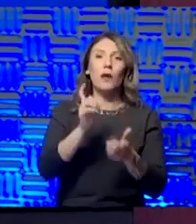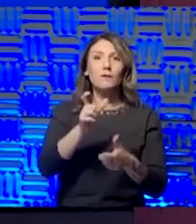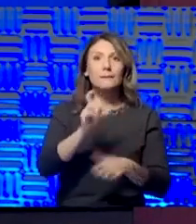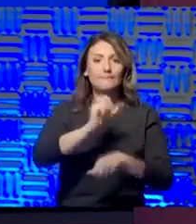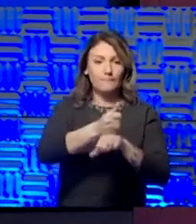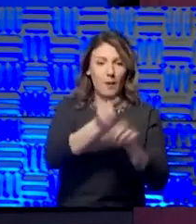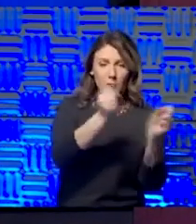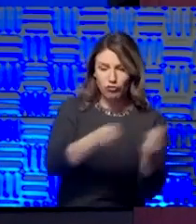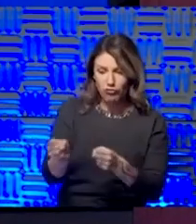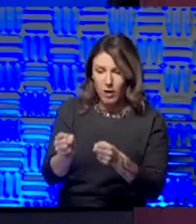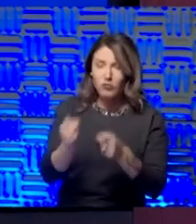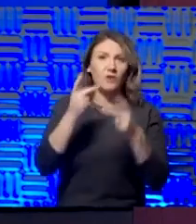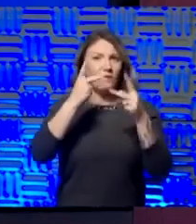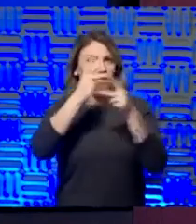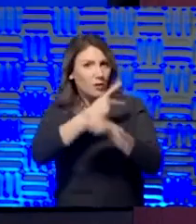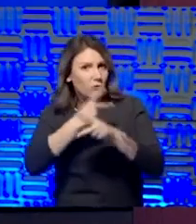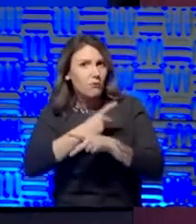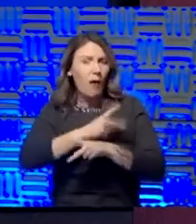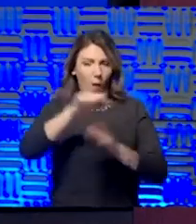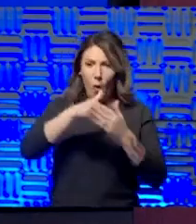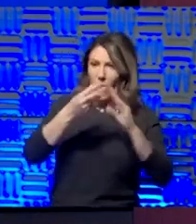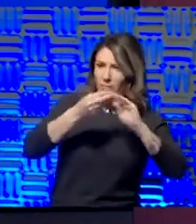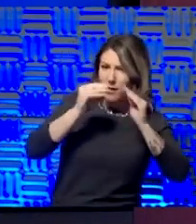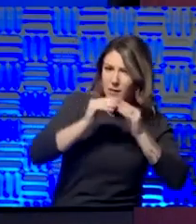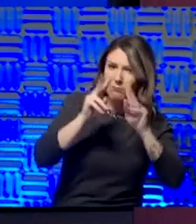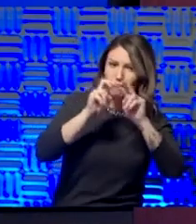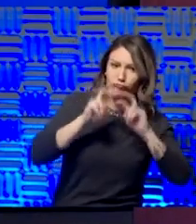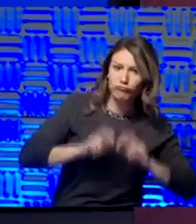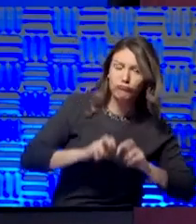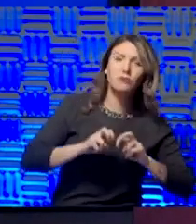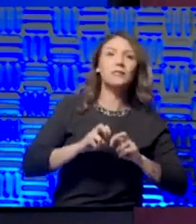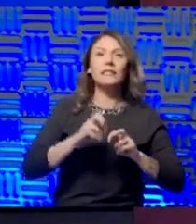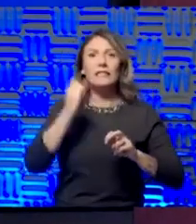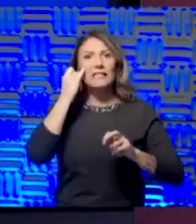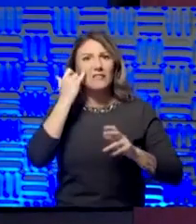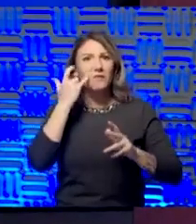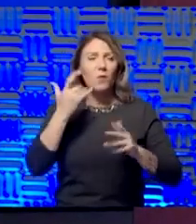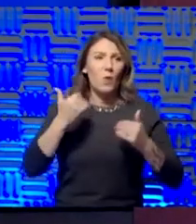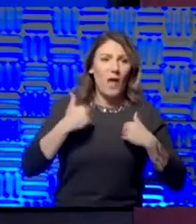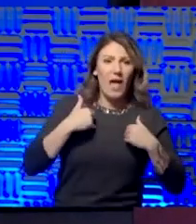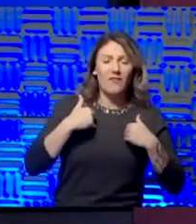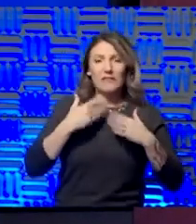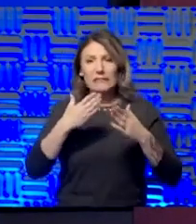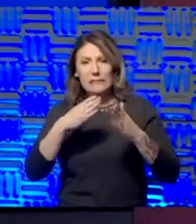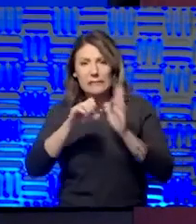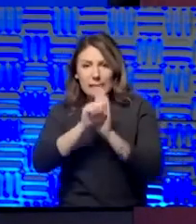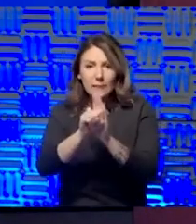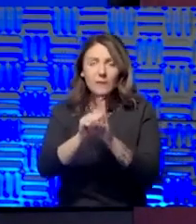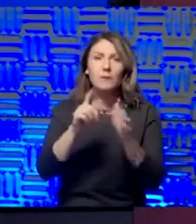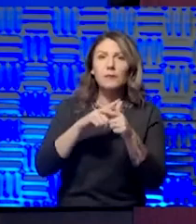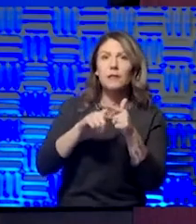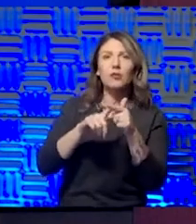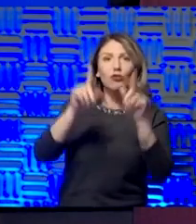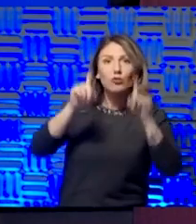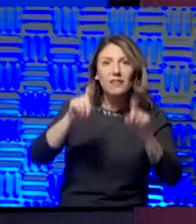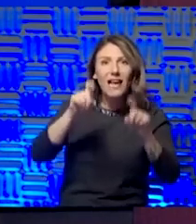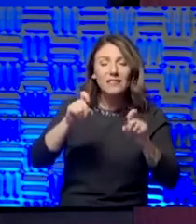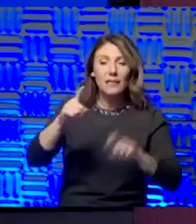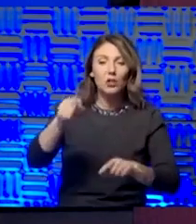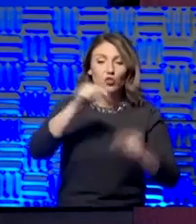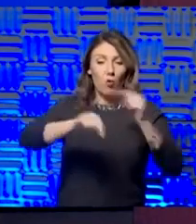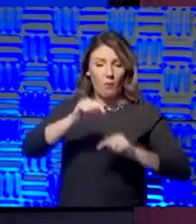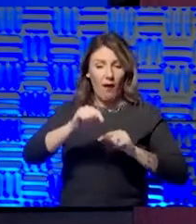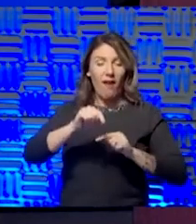you can figure out what the real disease prevalence is. And if anybody has any minor symptoms, you test them, and you go back and you find the people they